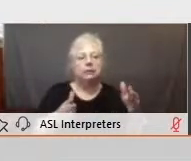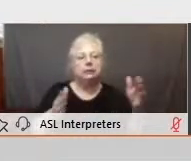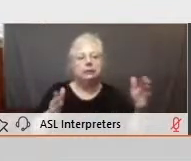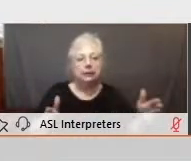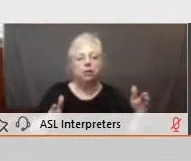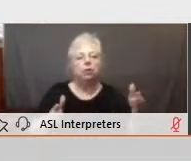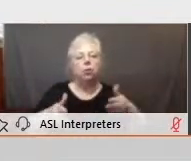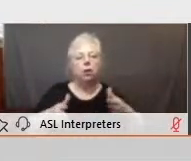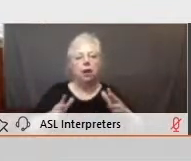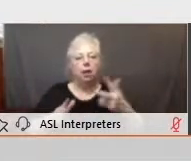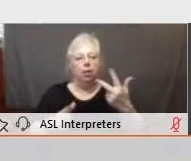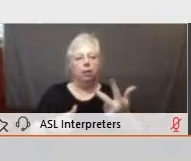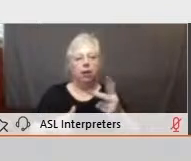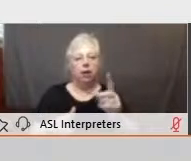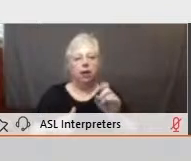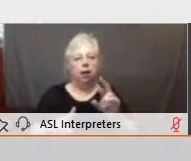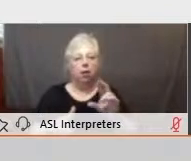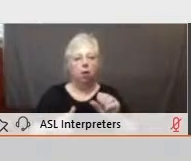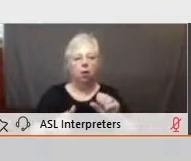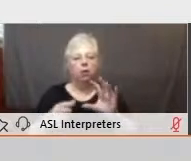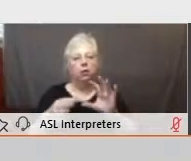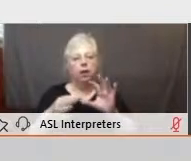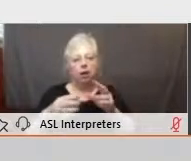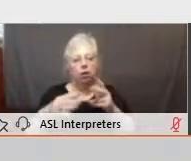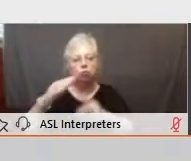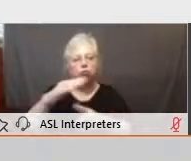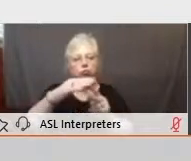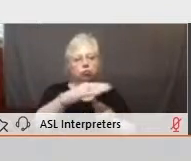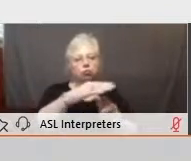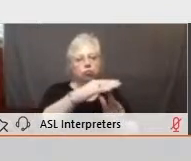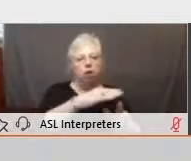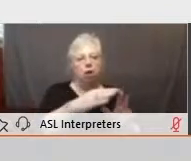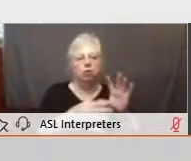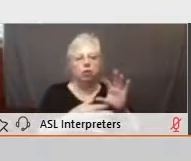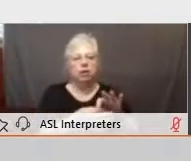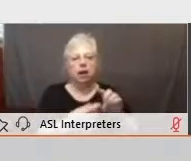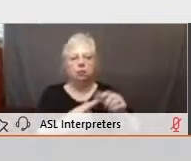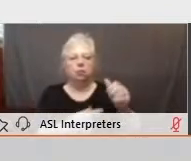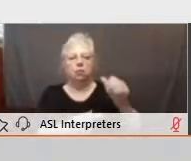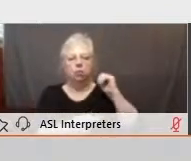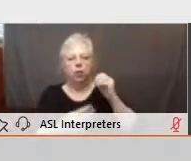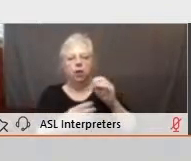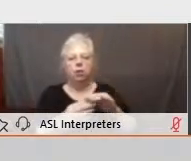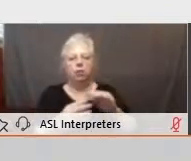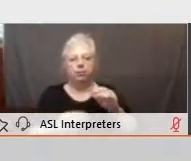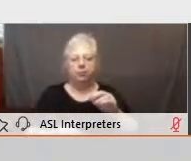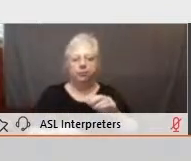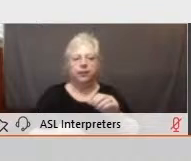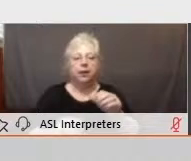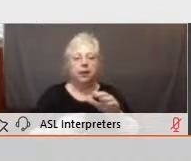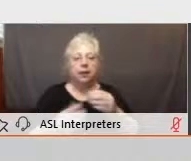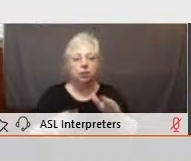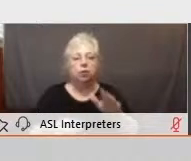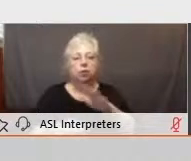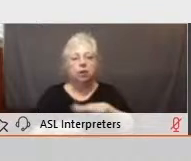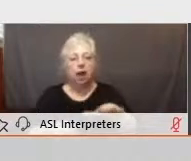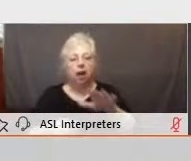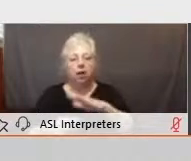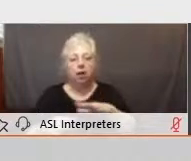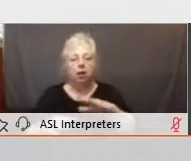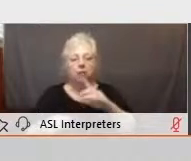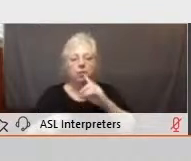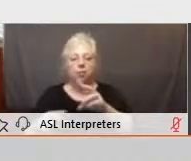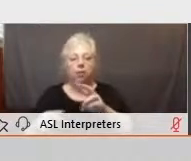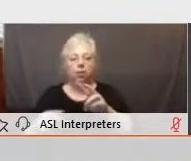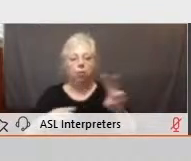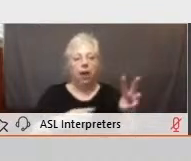3-car east-facing attached garage near the rear of the property. The general area slopes markedly from the west